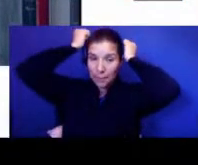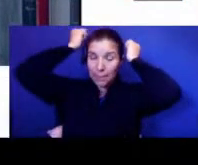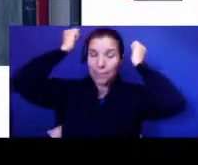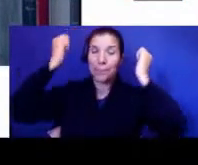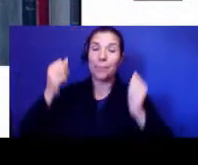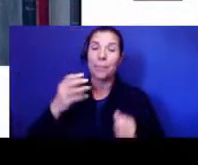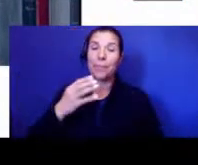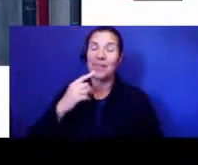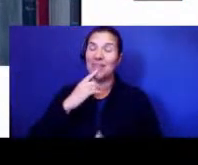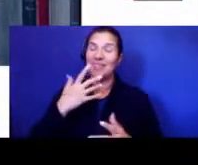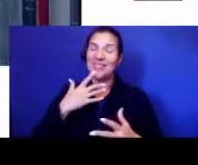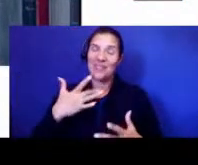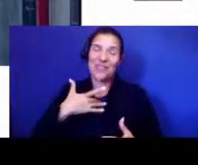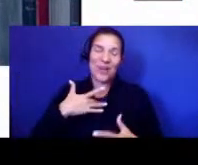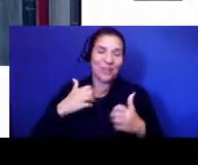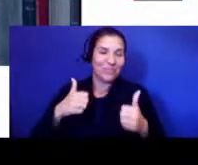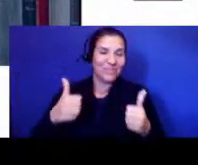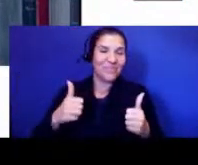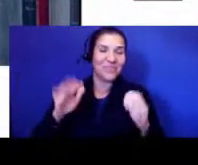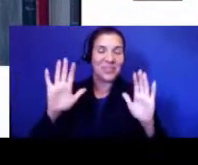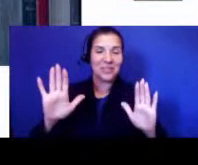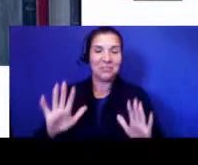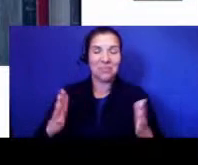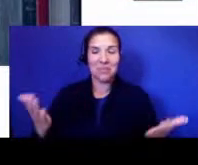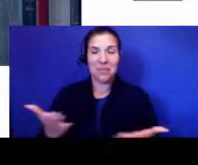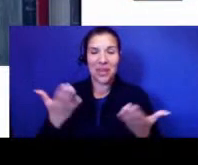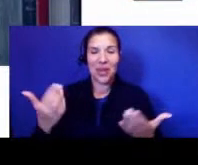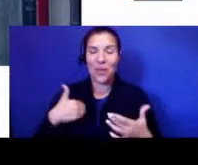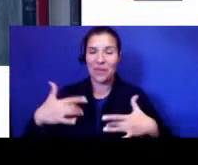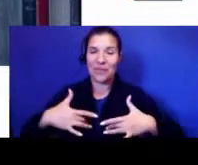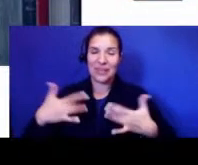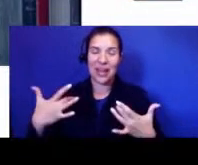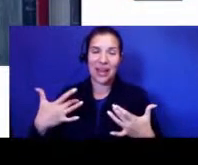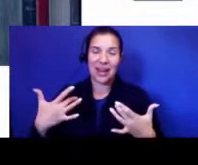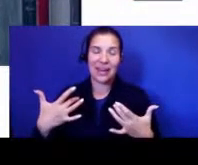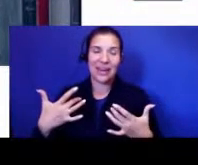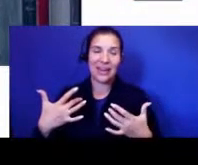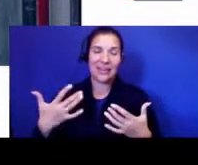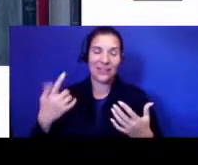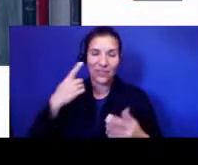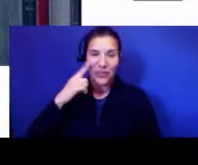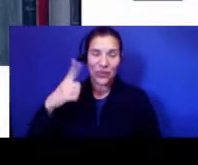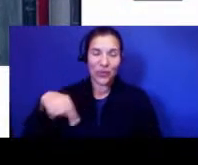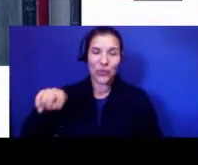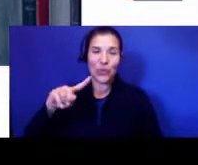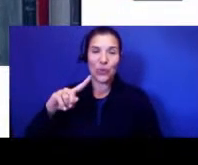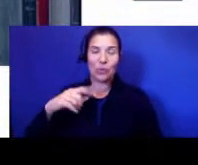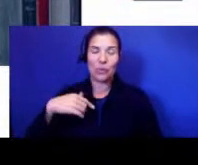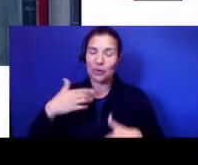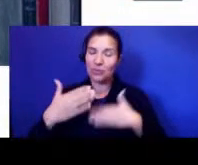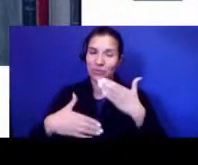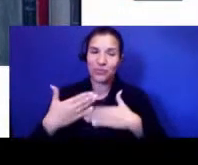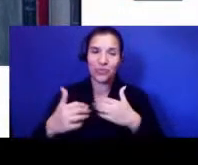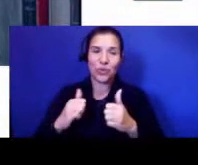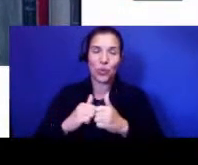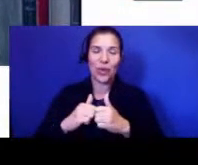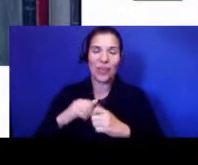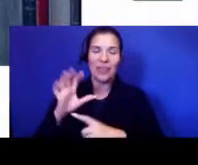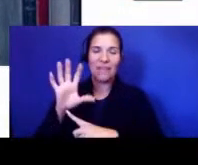It's wonderful to be here with y'all today. We have an exciting event for you. And so we're gonna kick us off with a bit of a